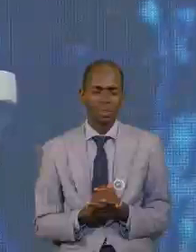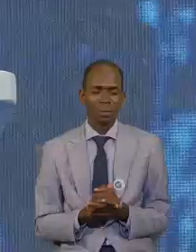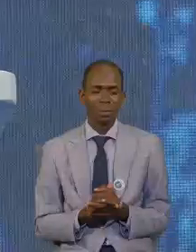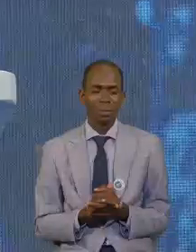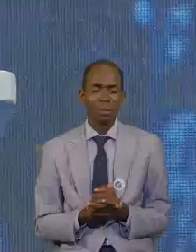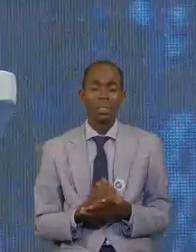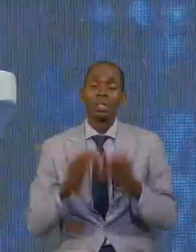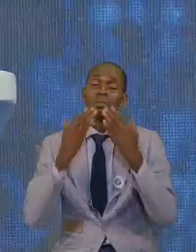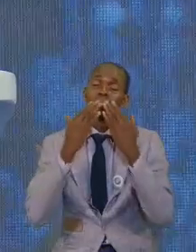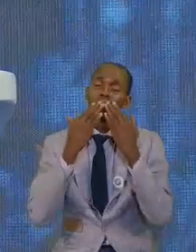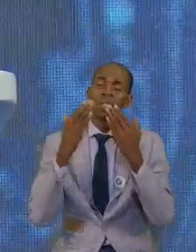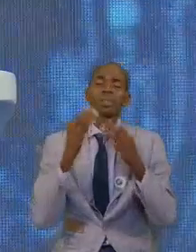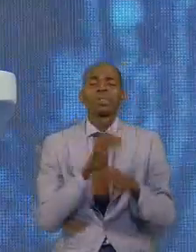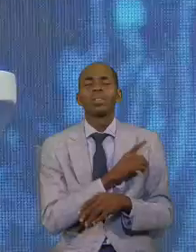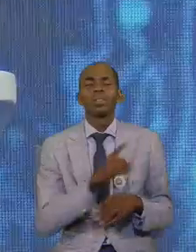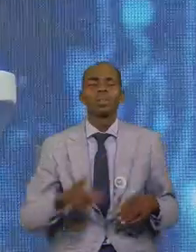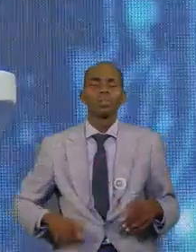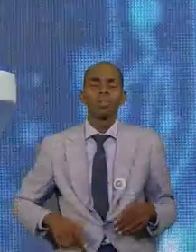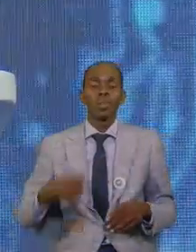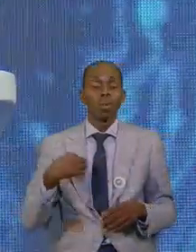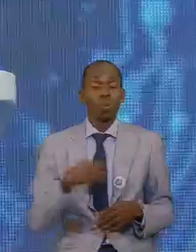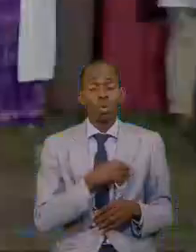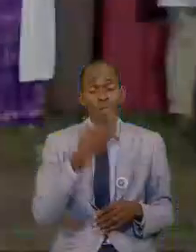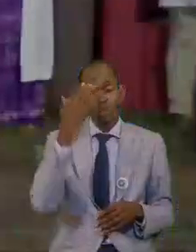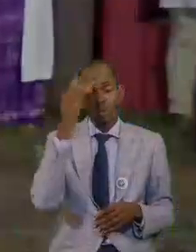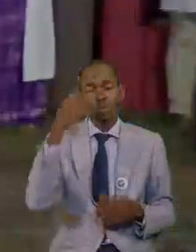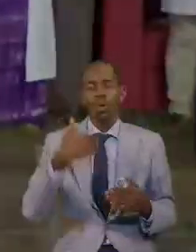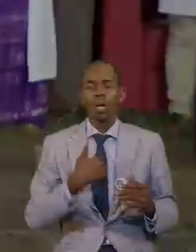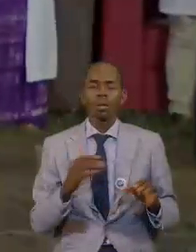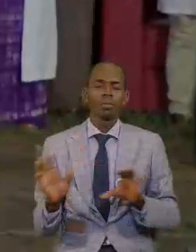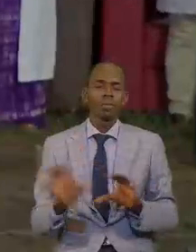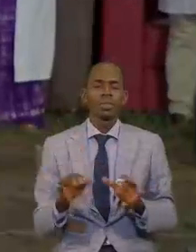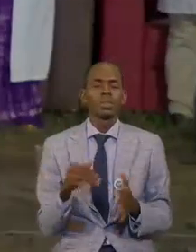Thank you, Lord. We know it is done.